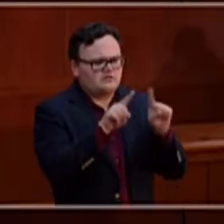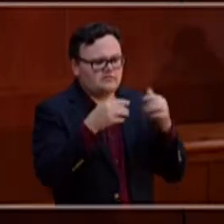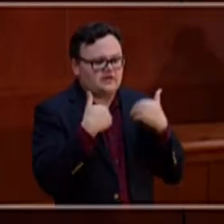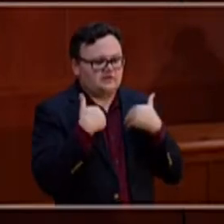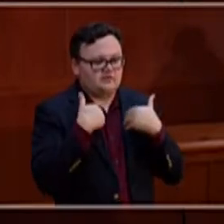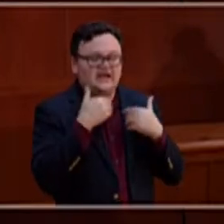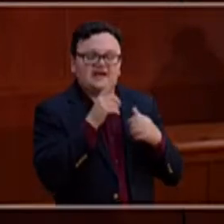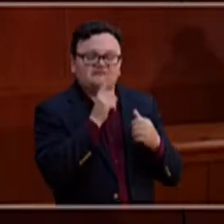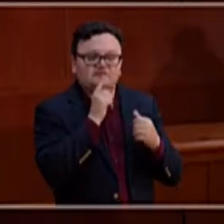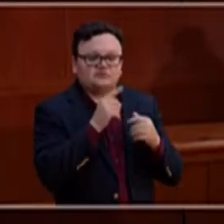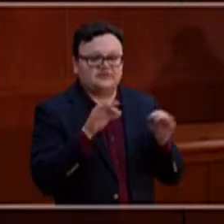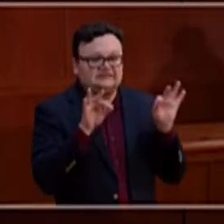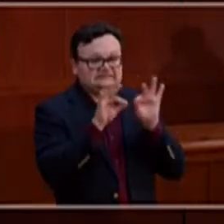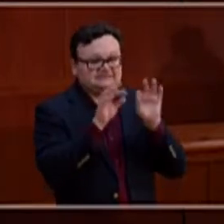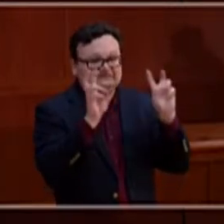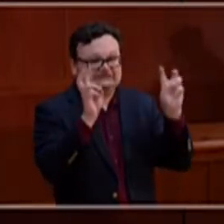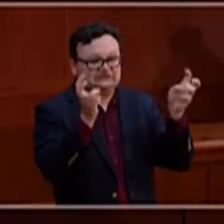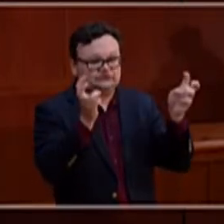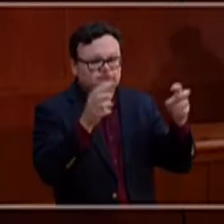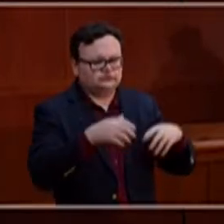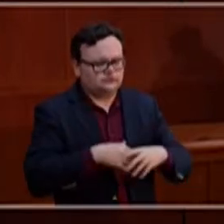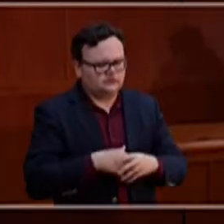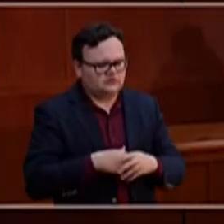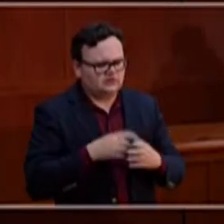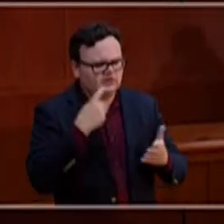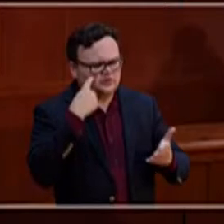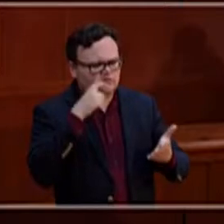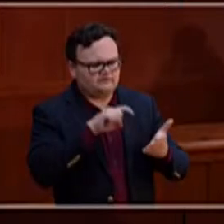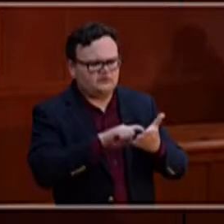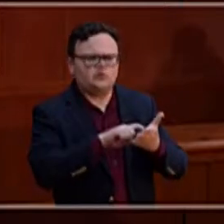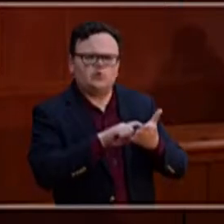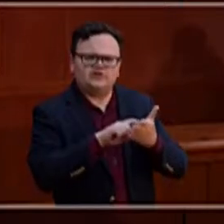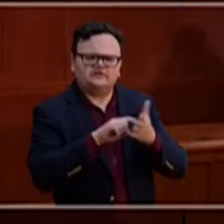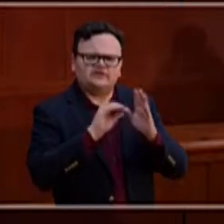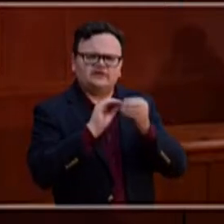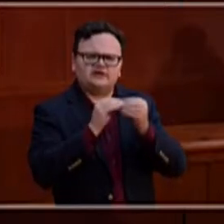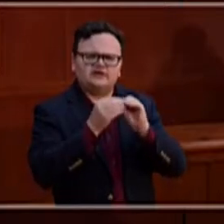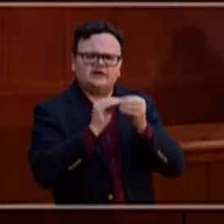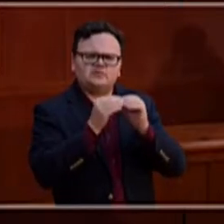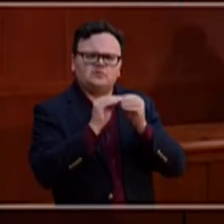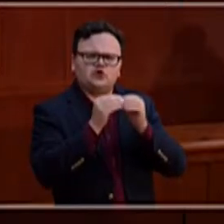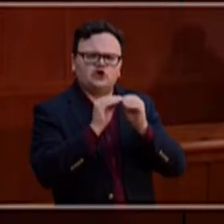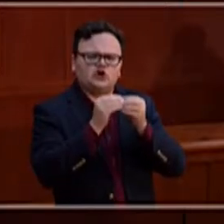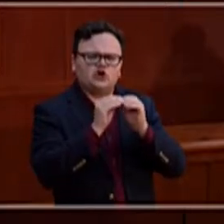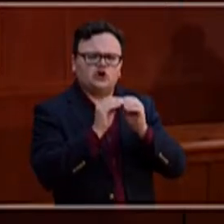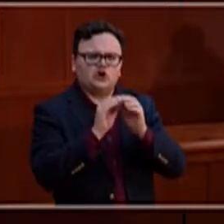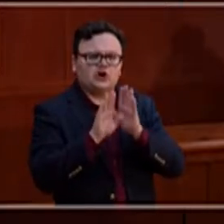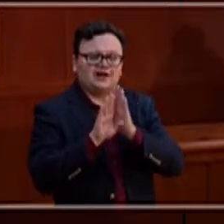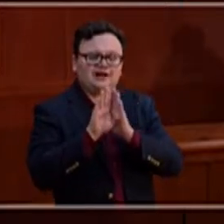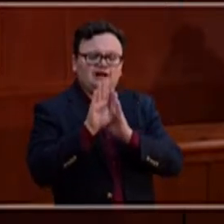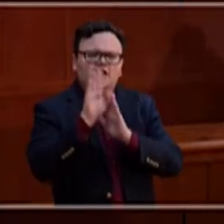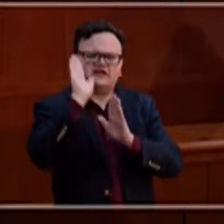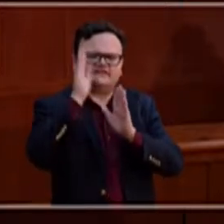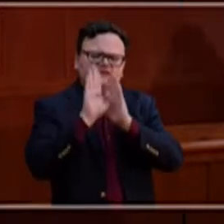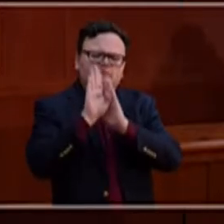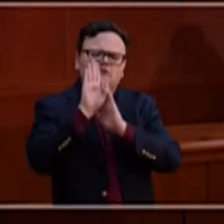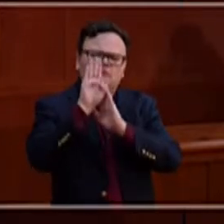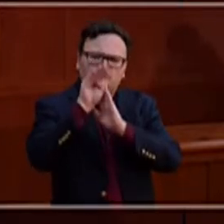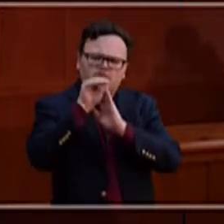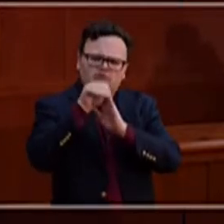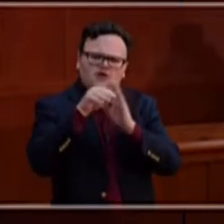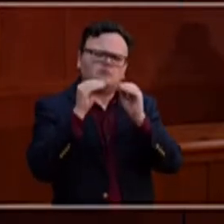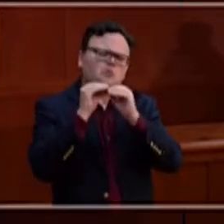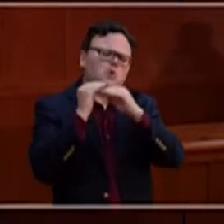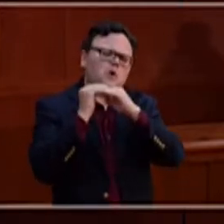all banded together. We've seen a plateau that we're incredibly grateful for. We're incredibly grateful for the